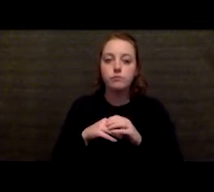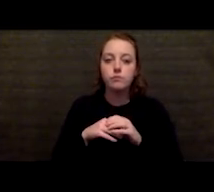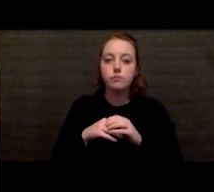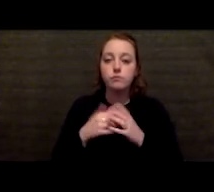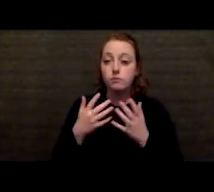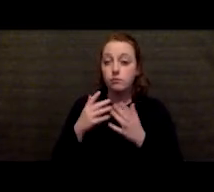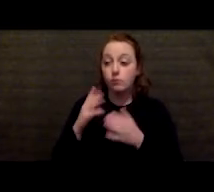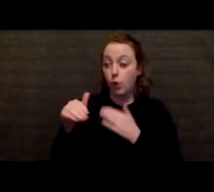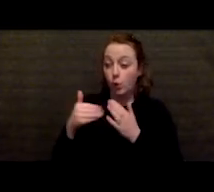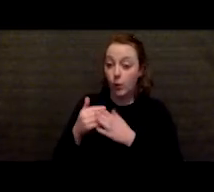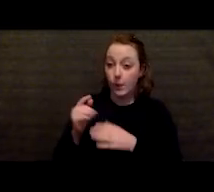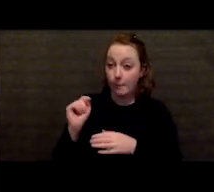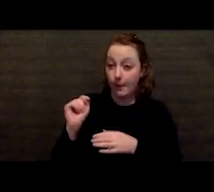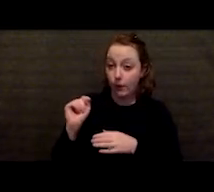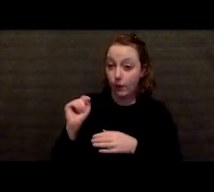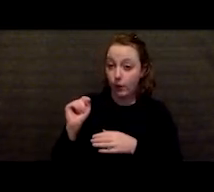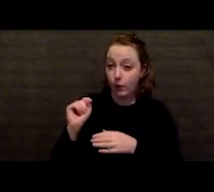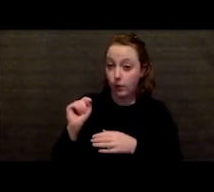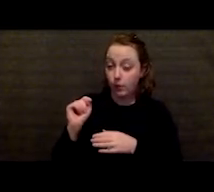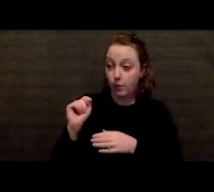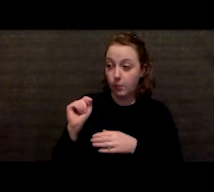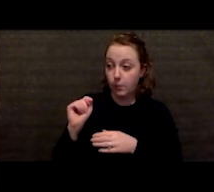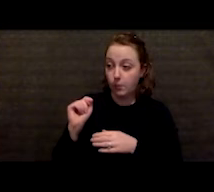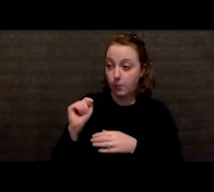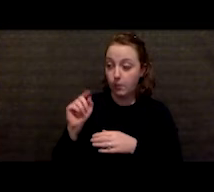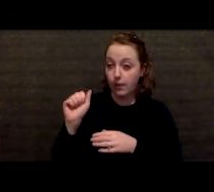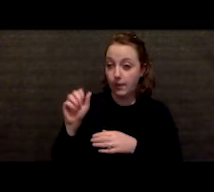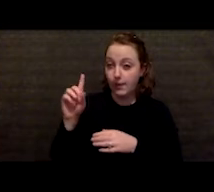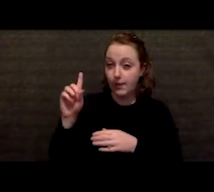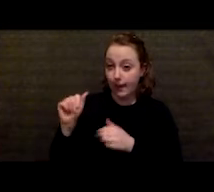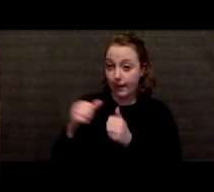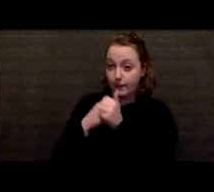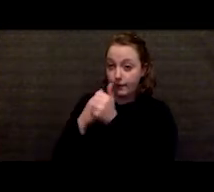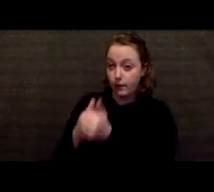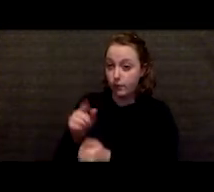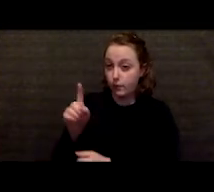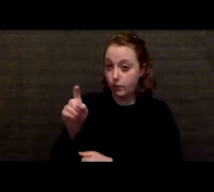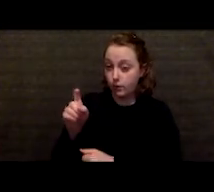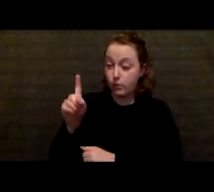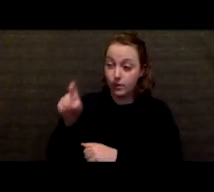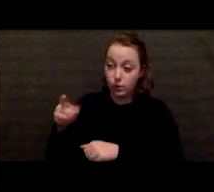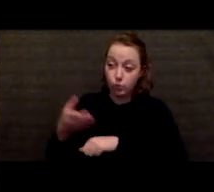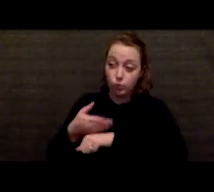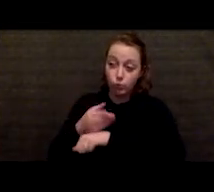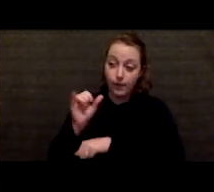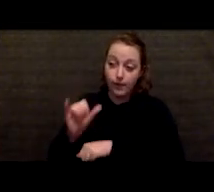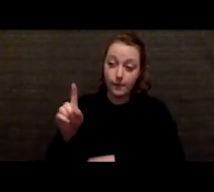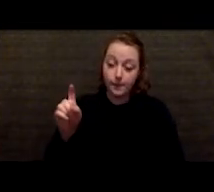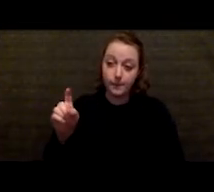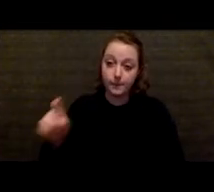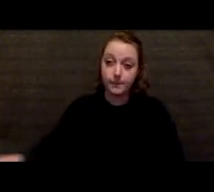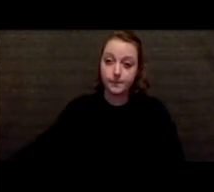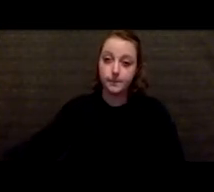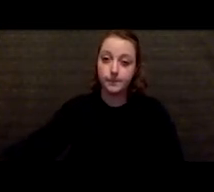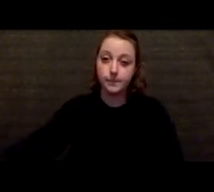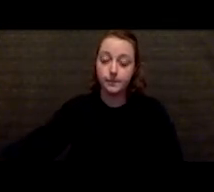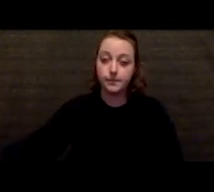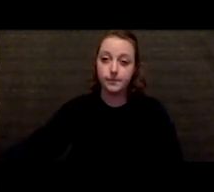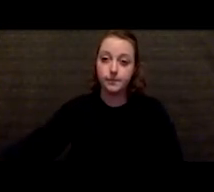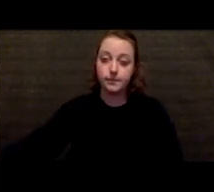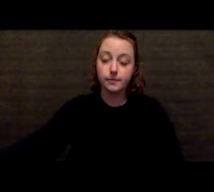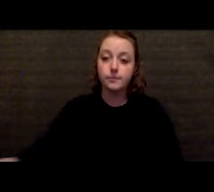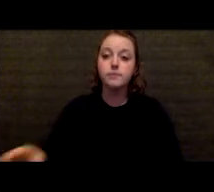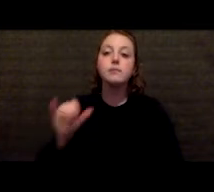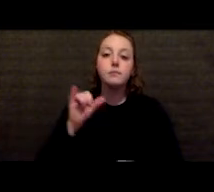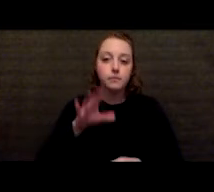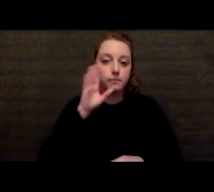restrooms and stuff ADA compliant? Or when you go in there, you're going to have to bring those up to date? Yeah, we would have to bring up to date. You would